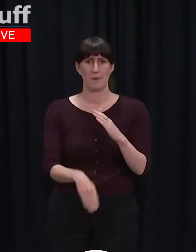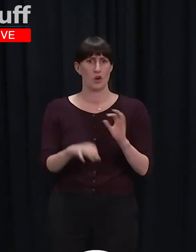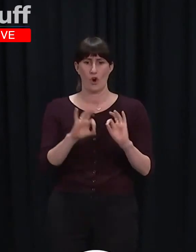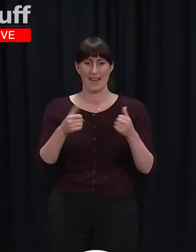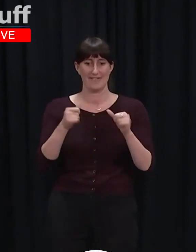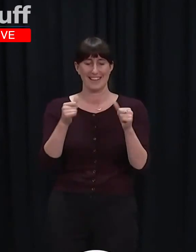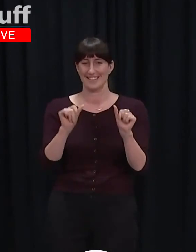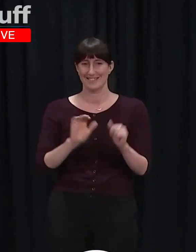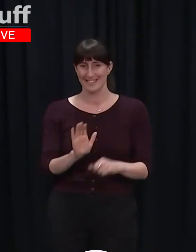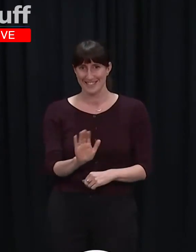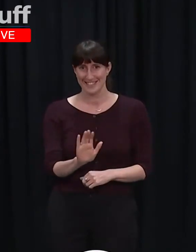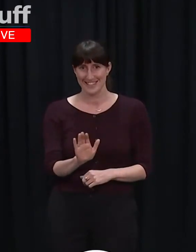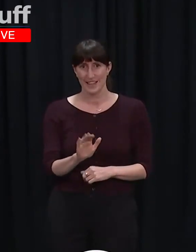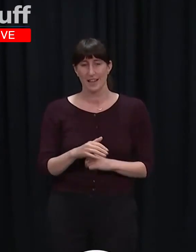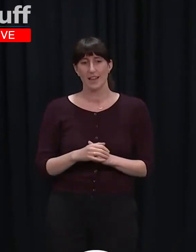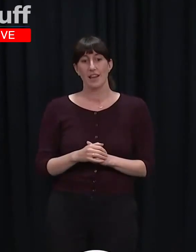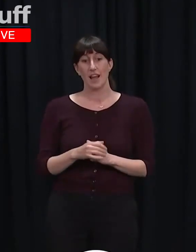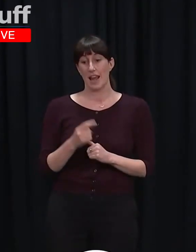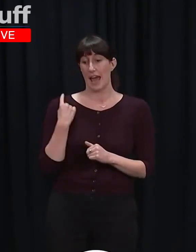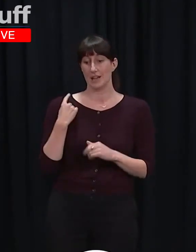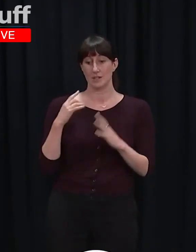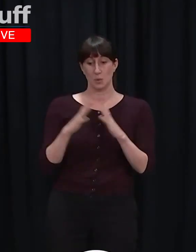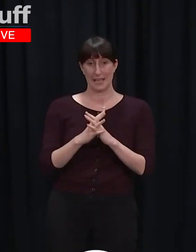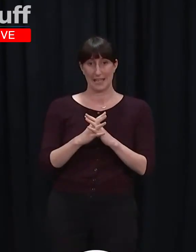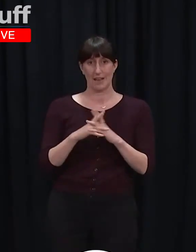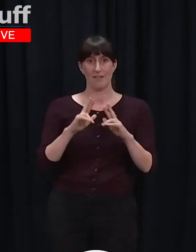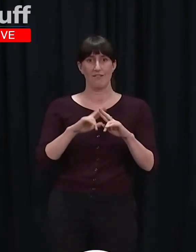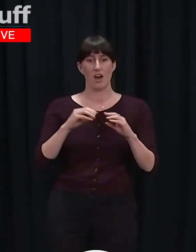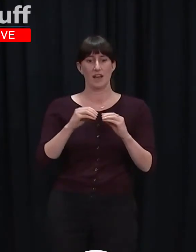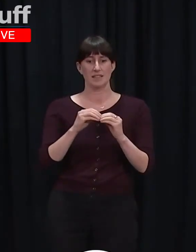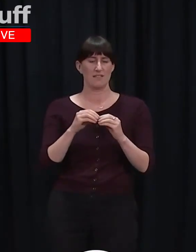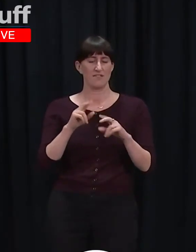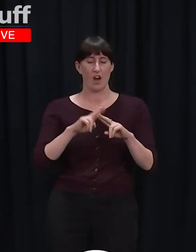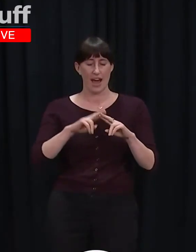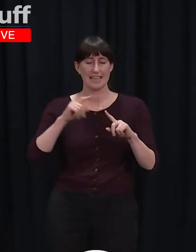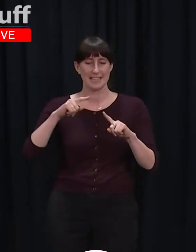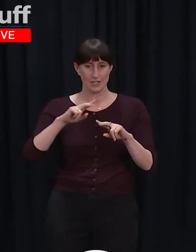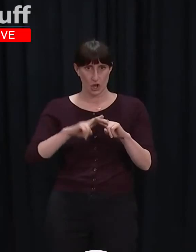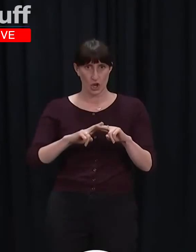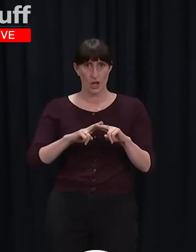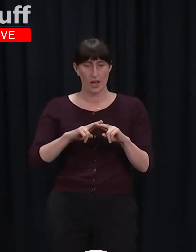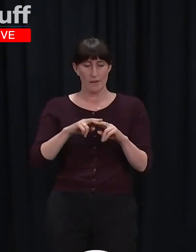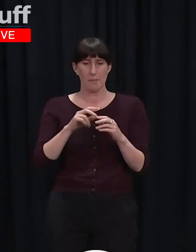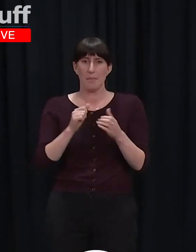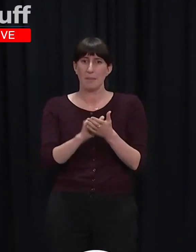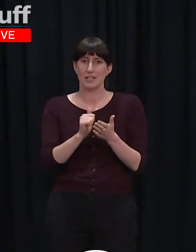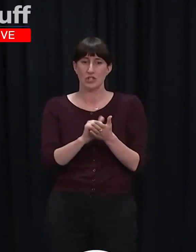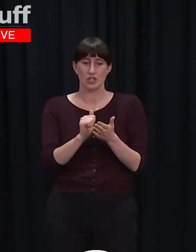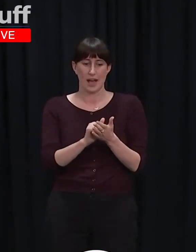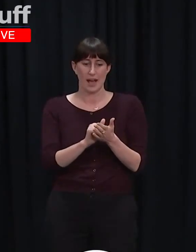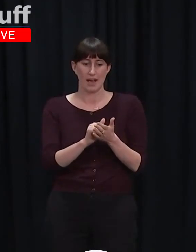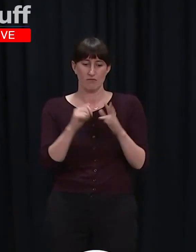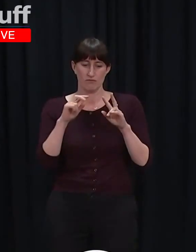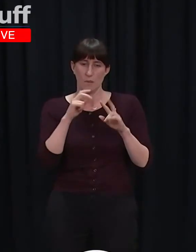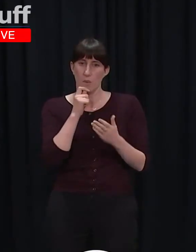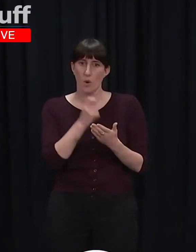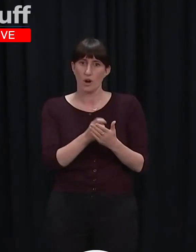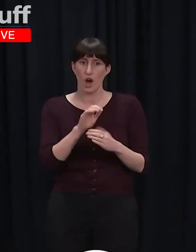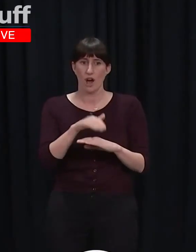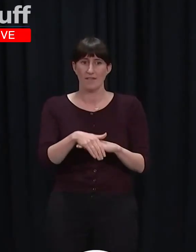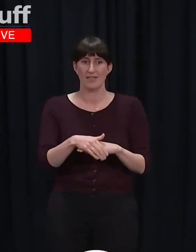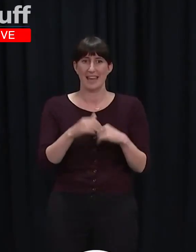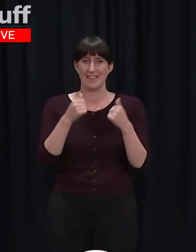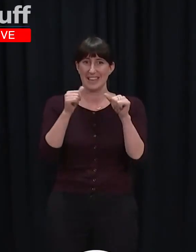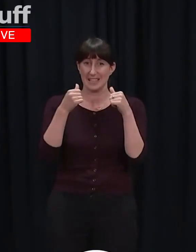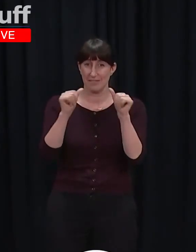Pfizer published the randomised control trial of a booster dose, showing very good efficacy in bringing